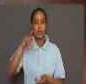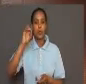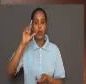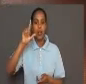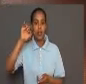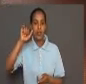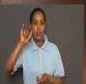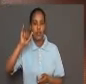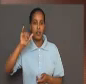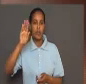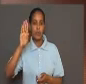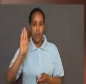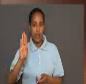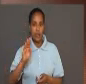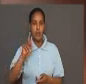polybutylene,